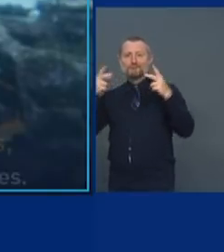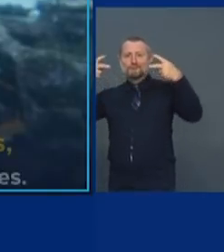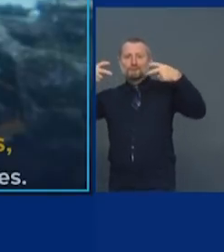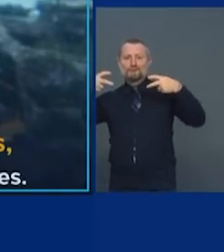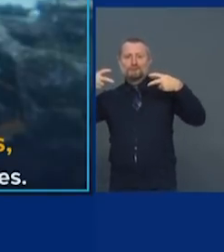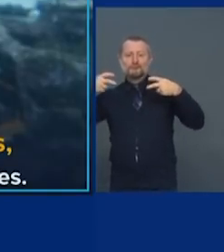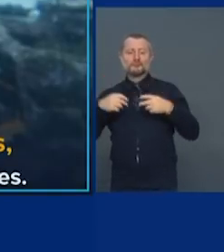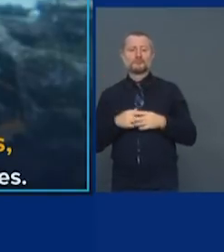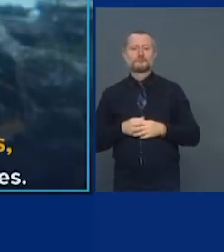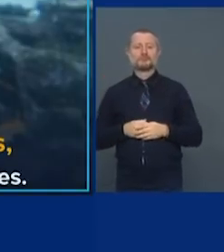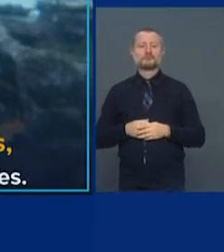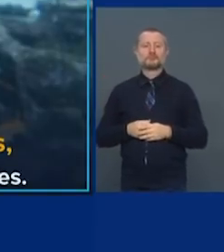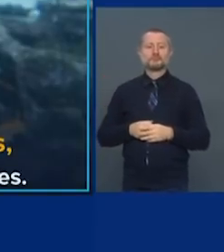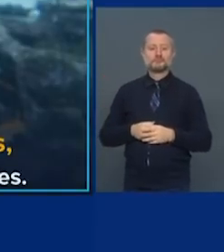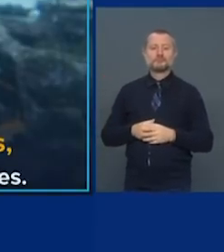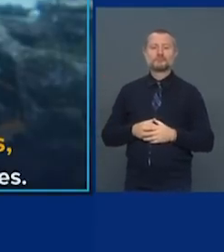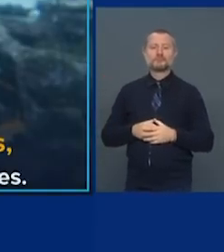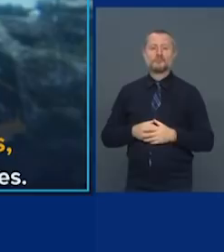bottom habitat.